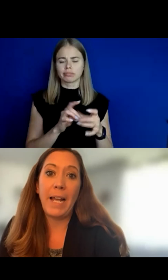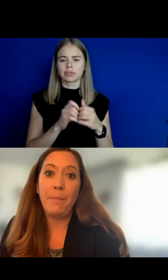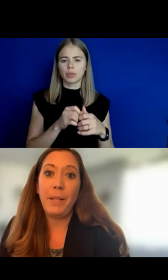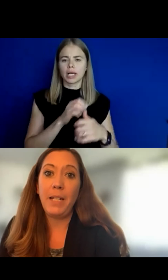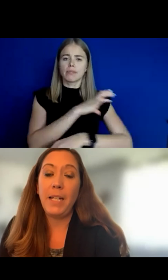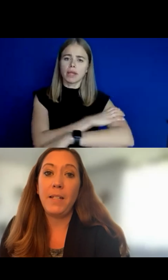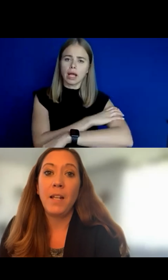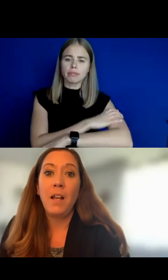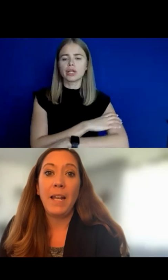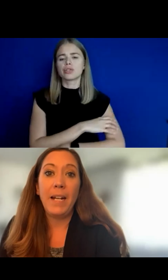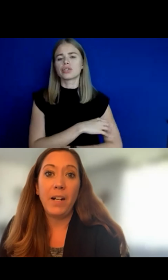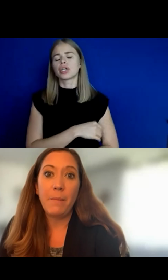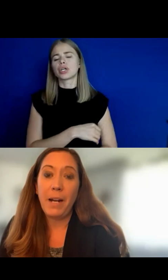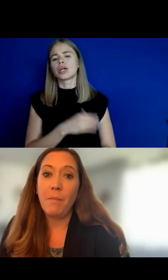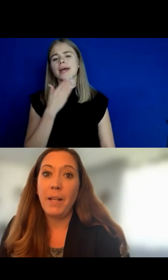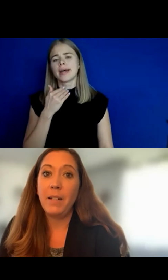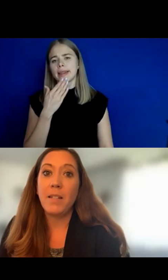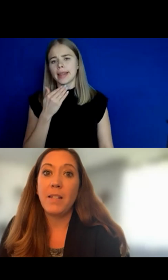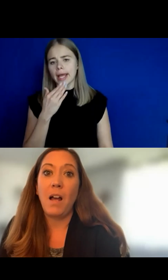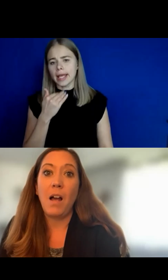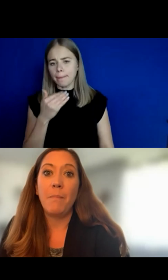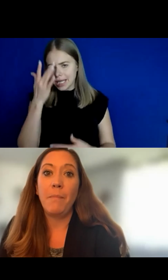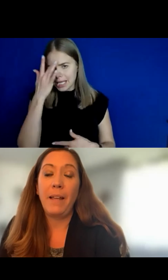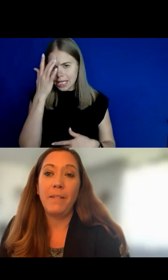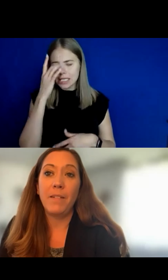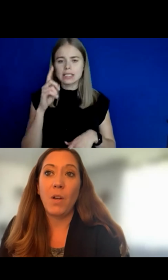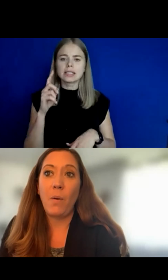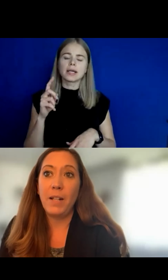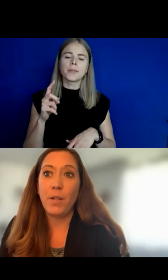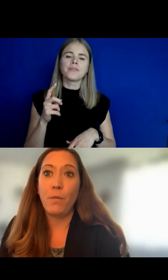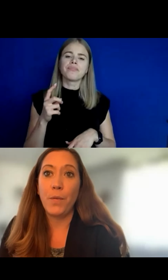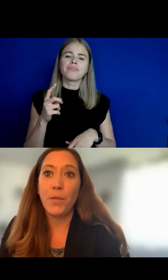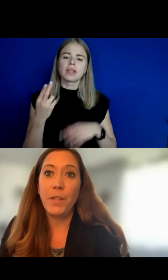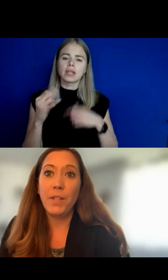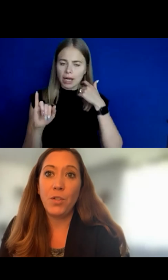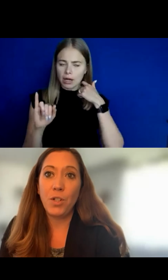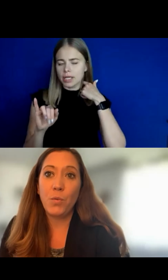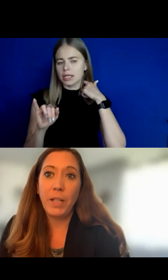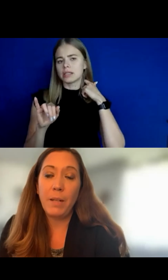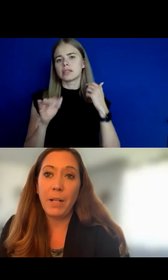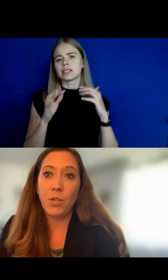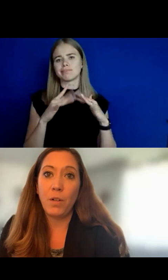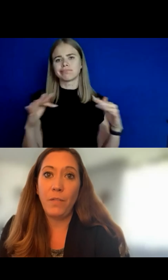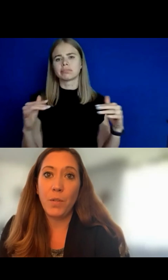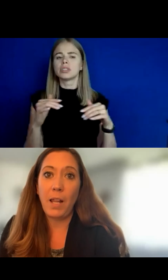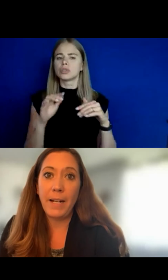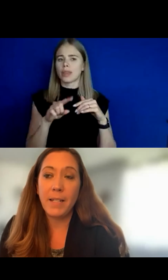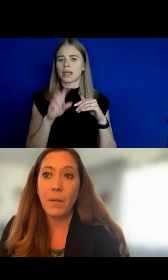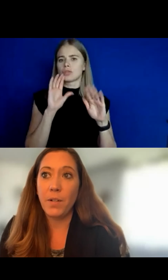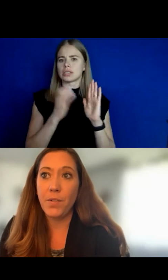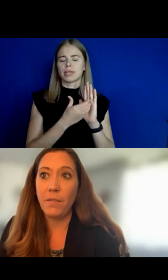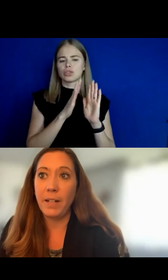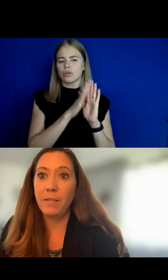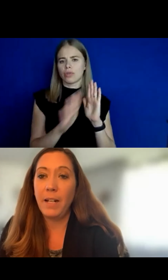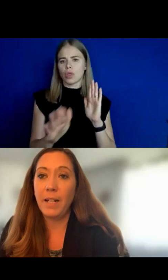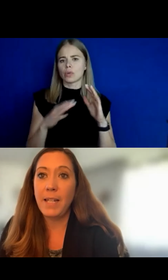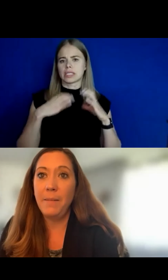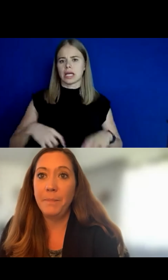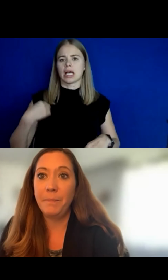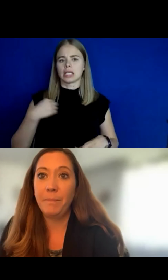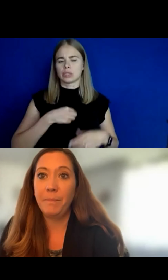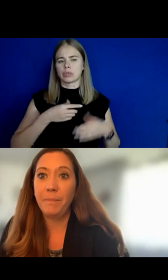pressure, diabetes, hearing impairments, so on and so forth. So this is just really a picture of those clients that we're serving.